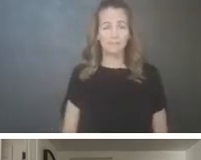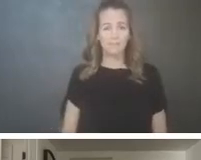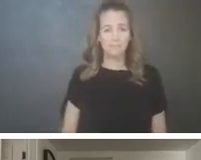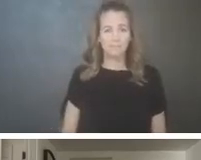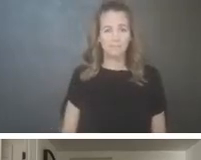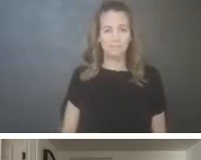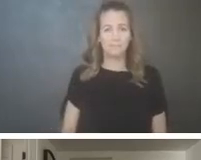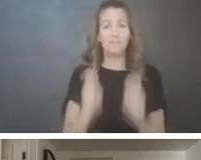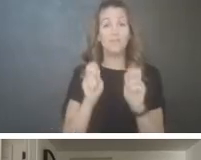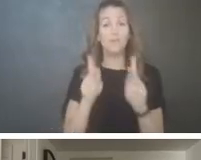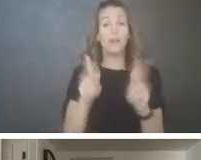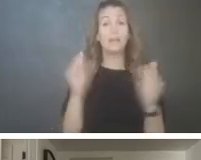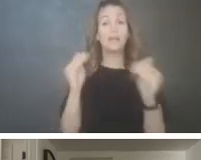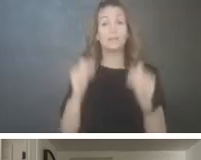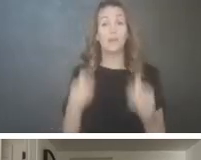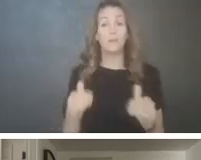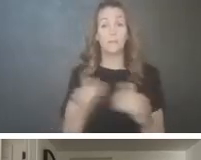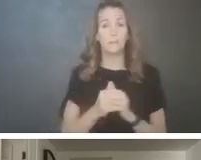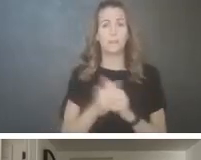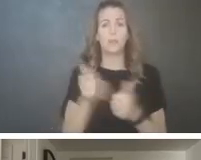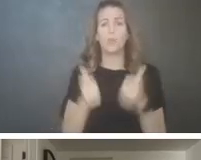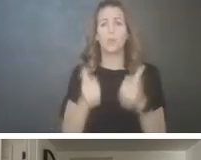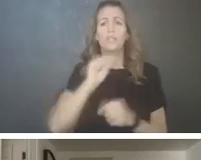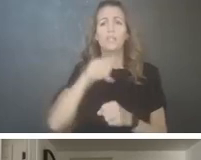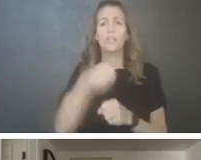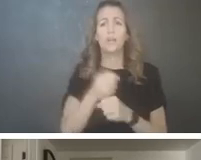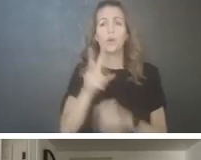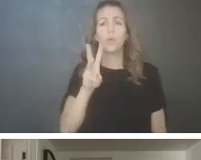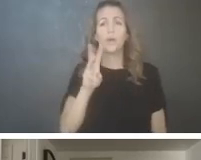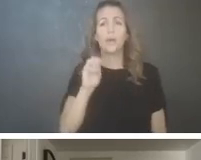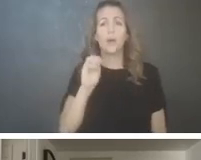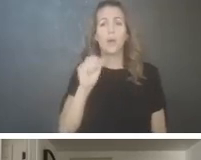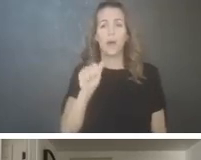that. Okay, next question. In what year was WIOA enacted?